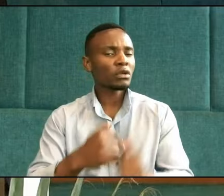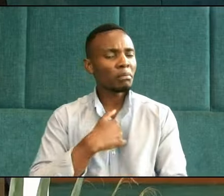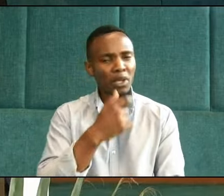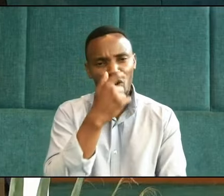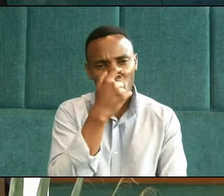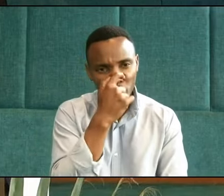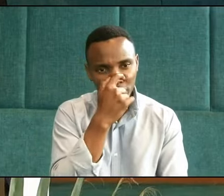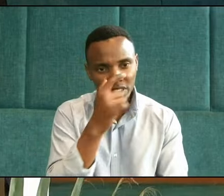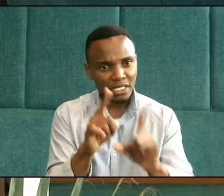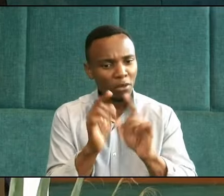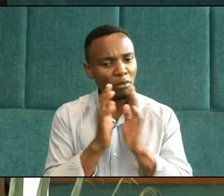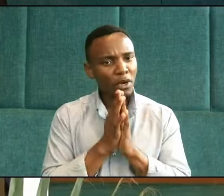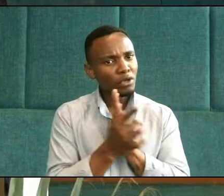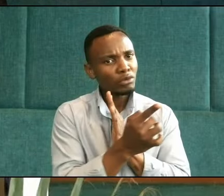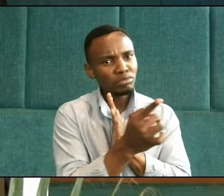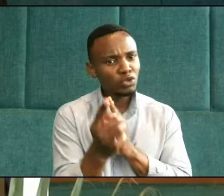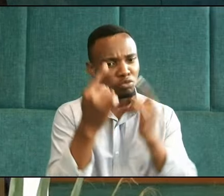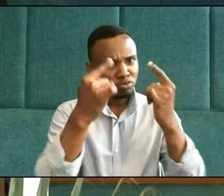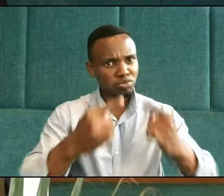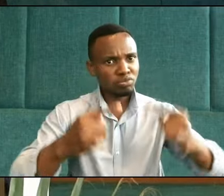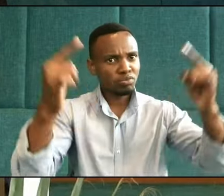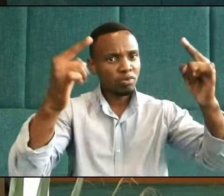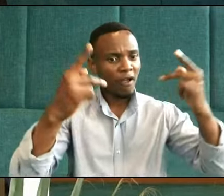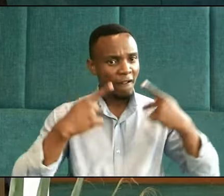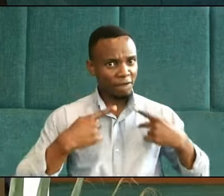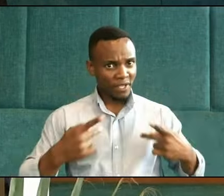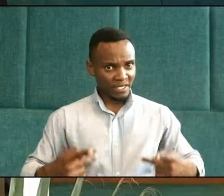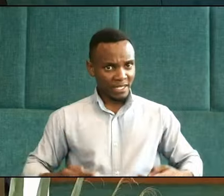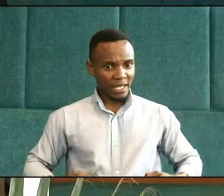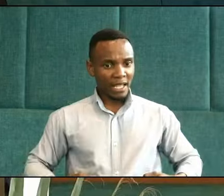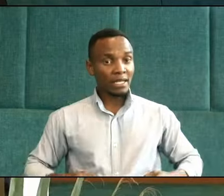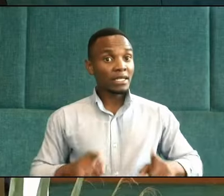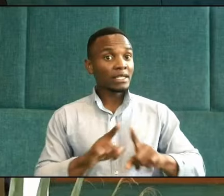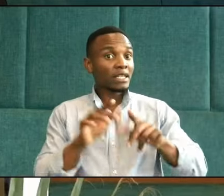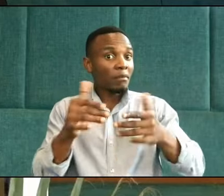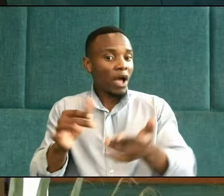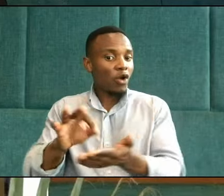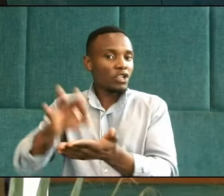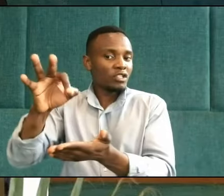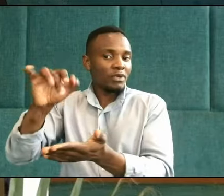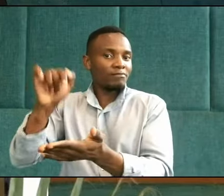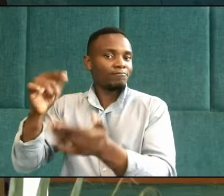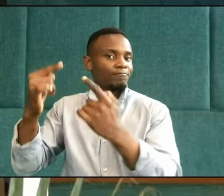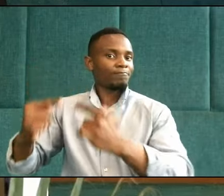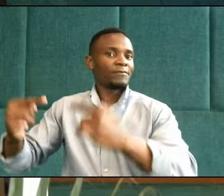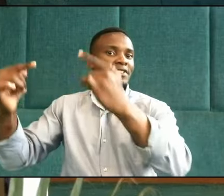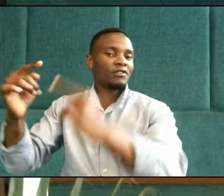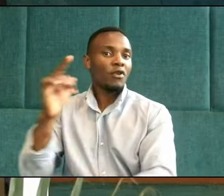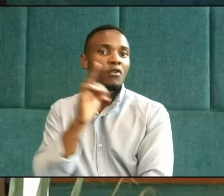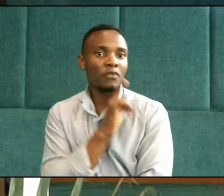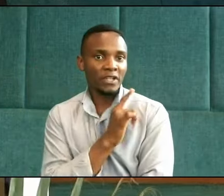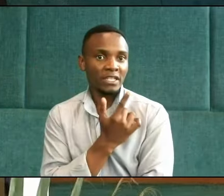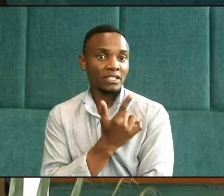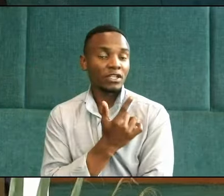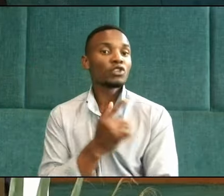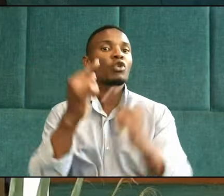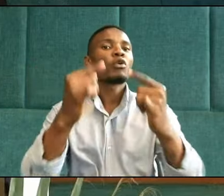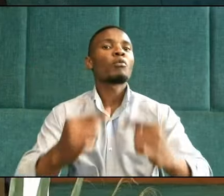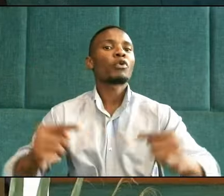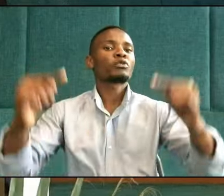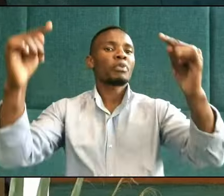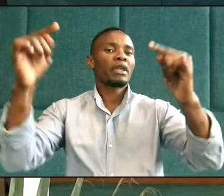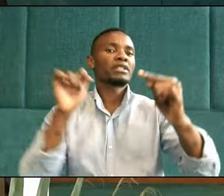you prosper physically the way your soul is prospering. So